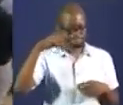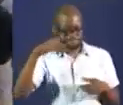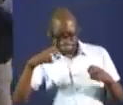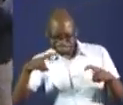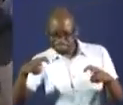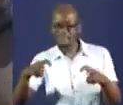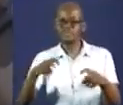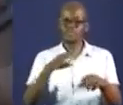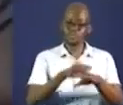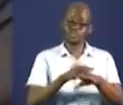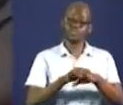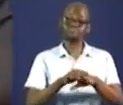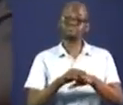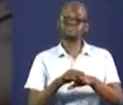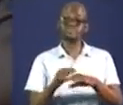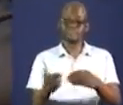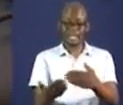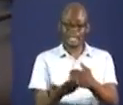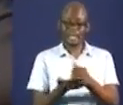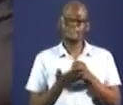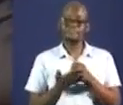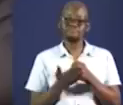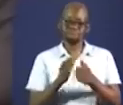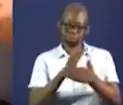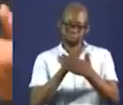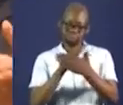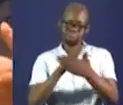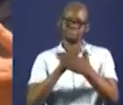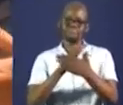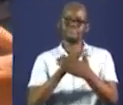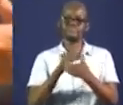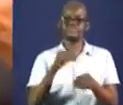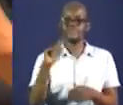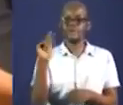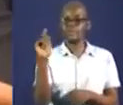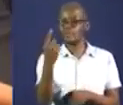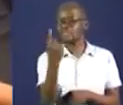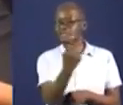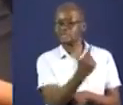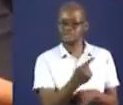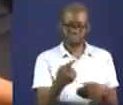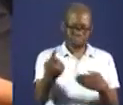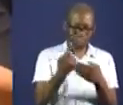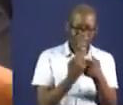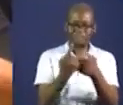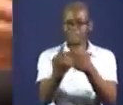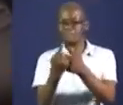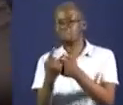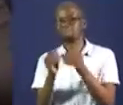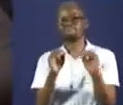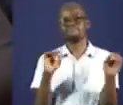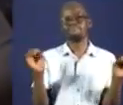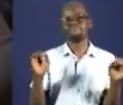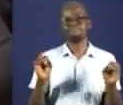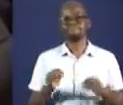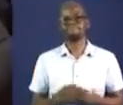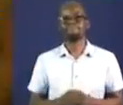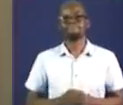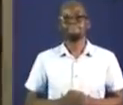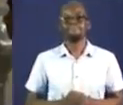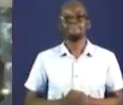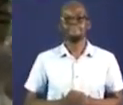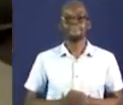Tanzania and Kenya. I think it's very proactive that you're thinking about stopping it at the border so that it does not